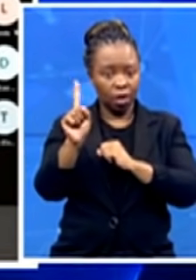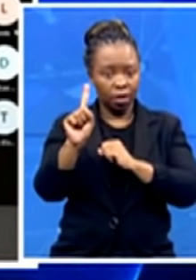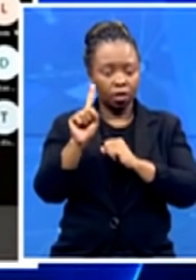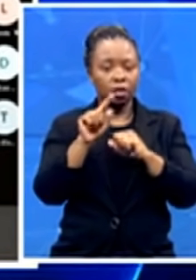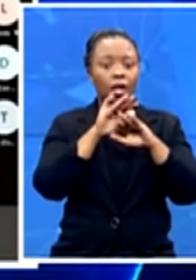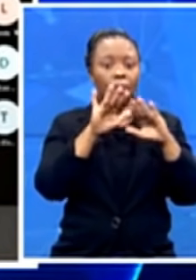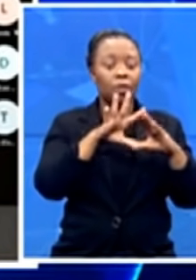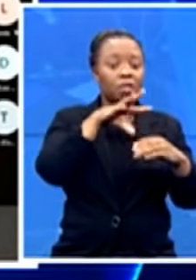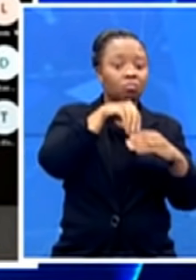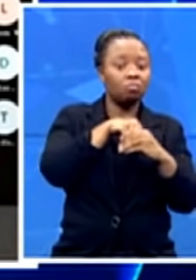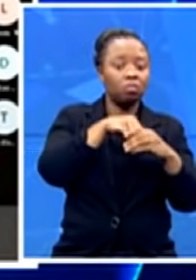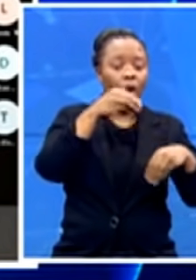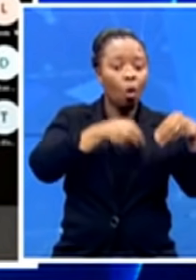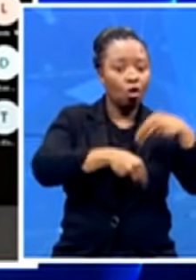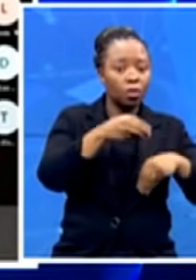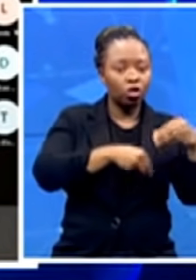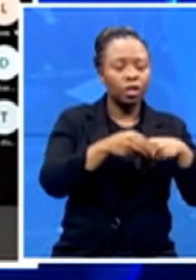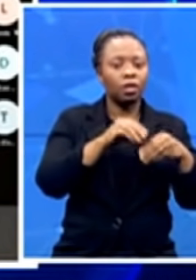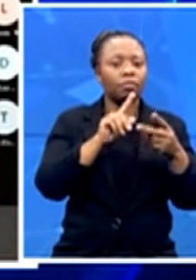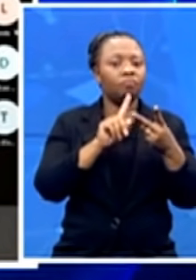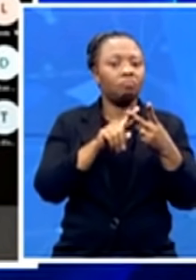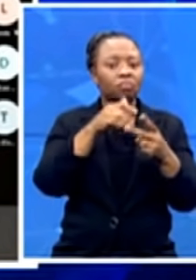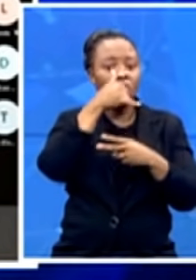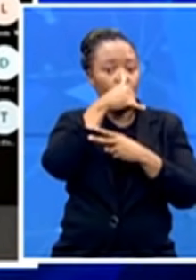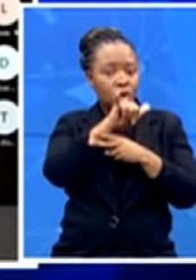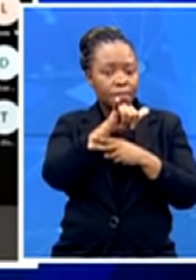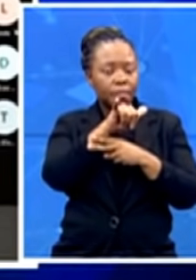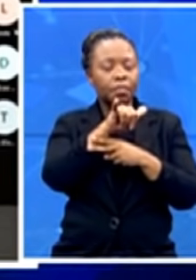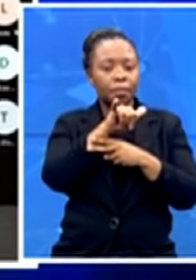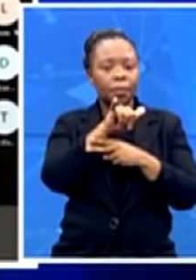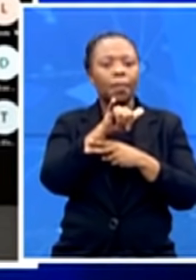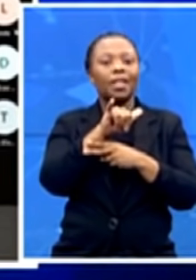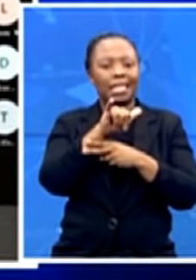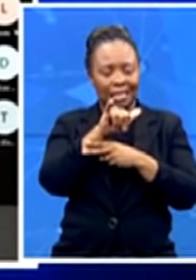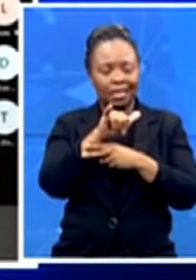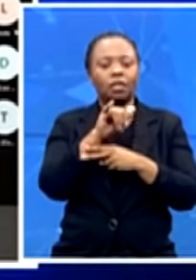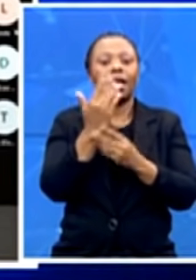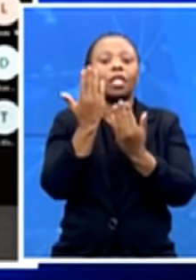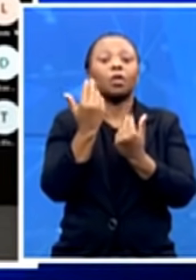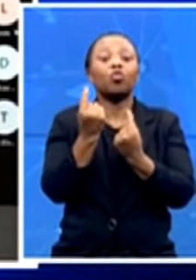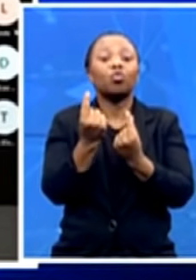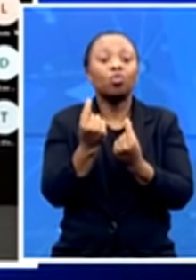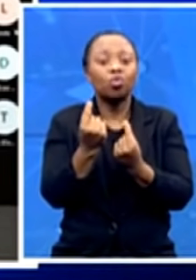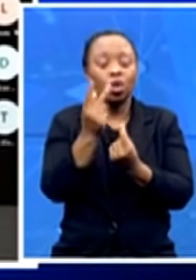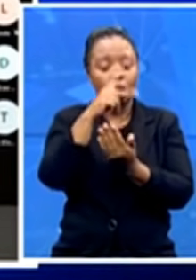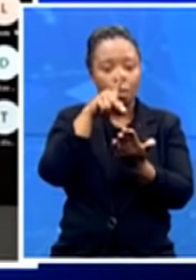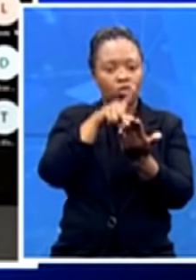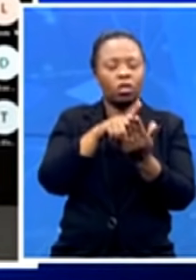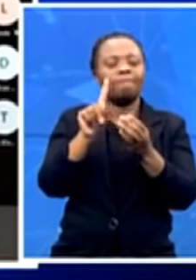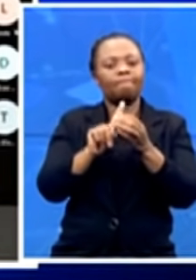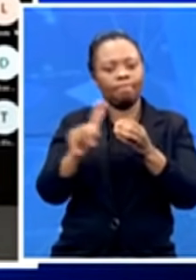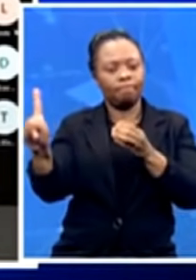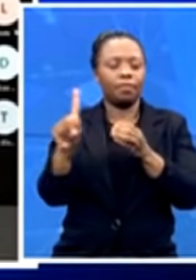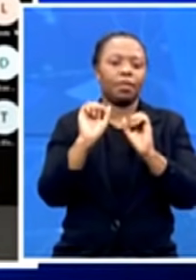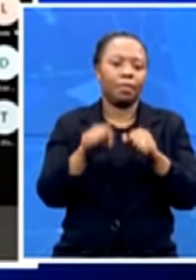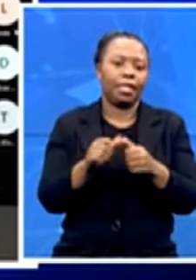including those charged in courts, may be expected to step down from their positions or responsibilities. It then